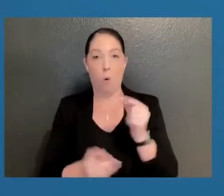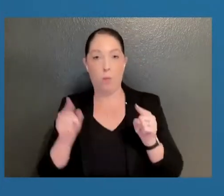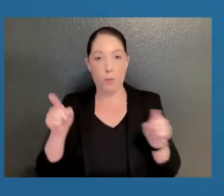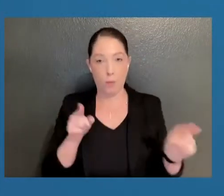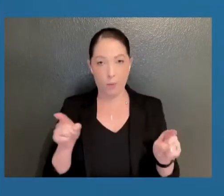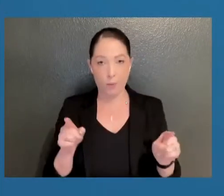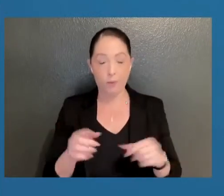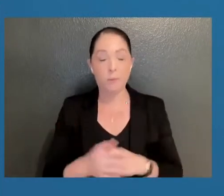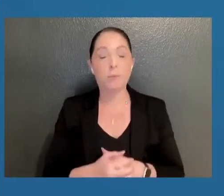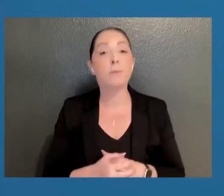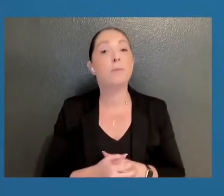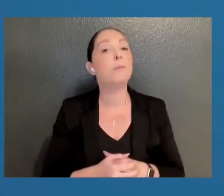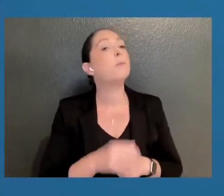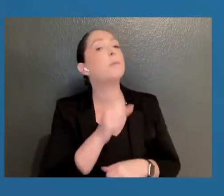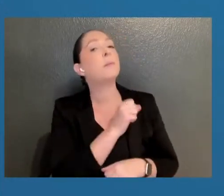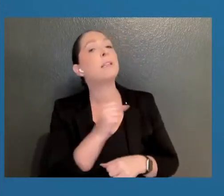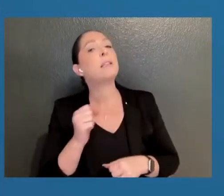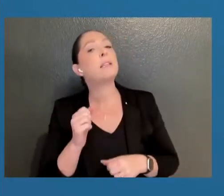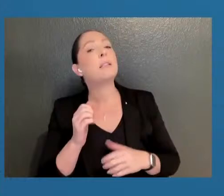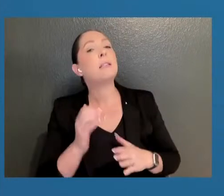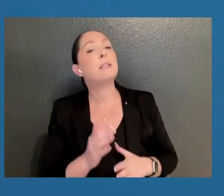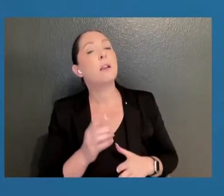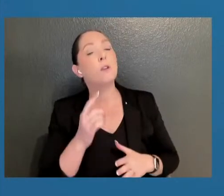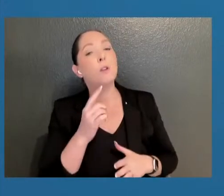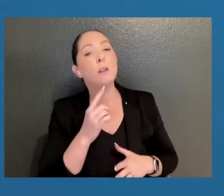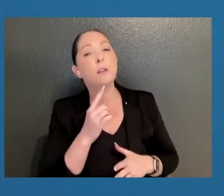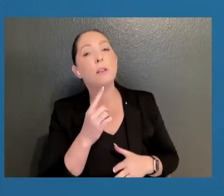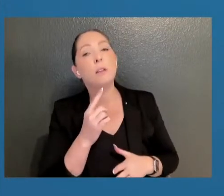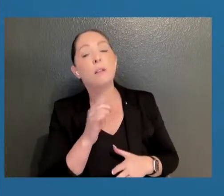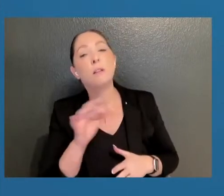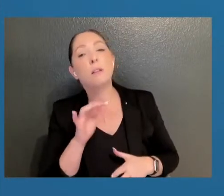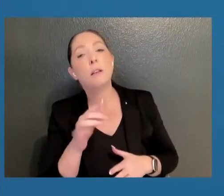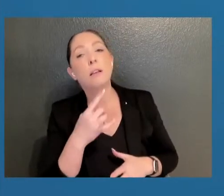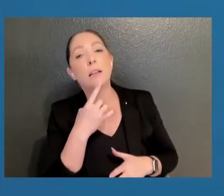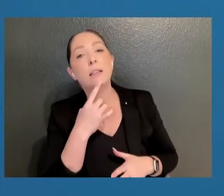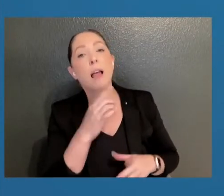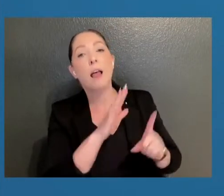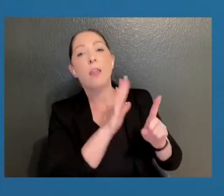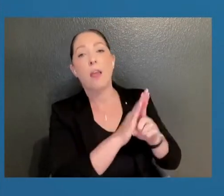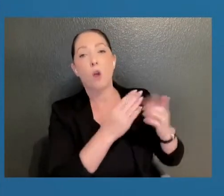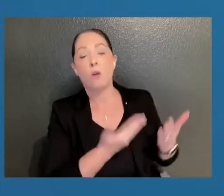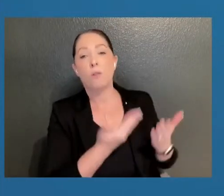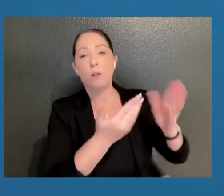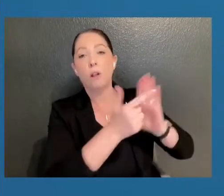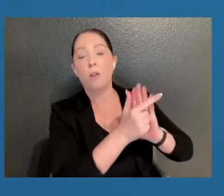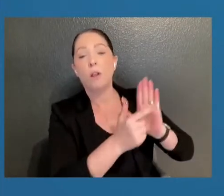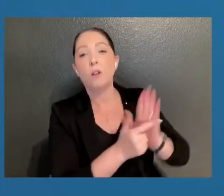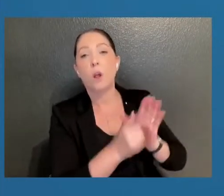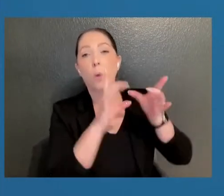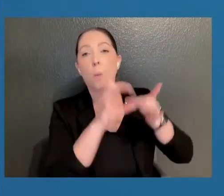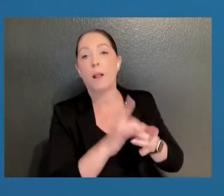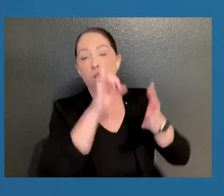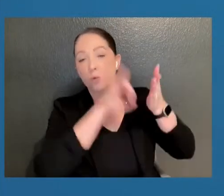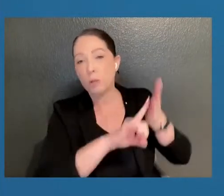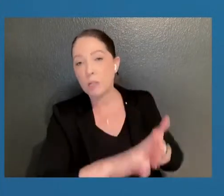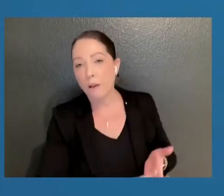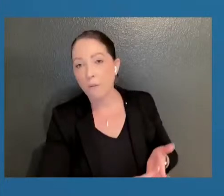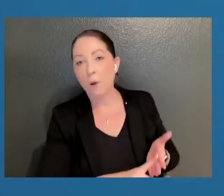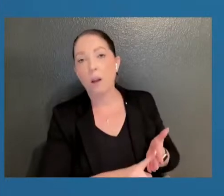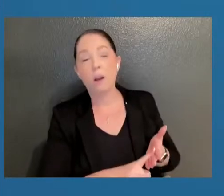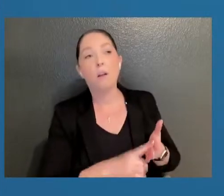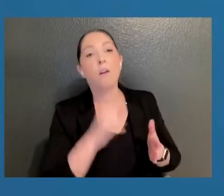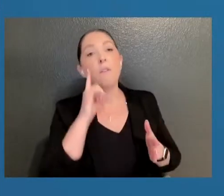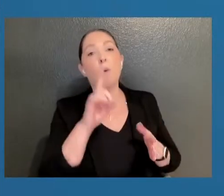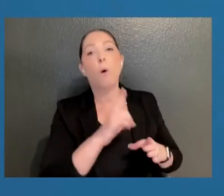Senator Zellermeyer and Assemblymember Michael Lasher introduced their own legislation regarding discovery to give the prosecutors